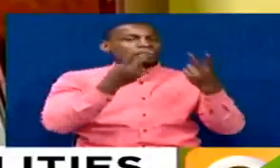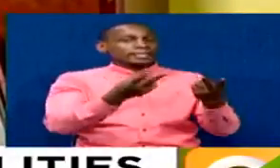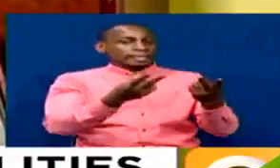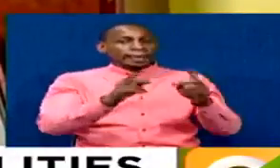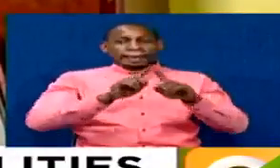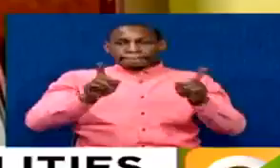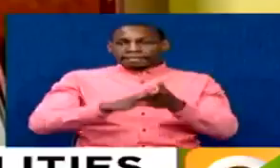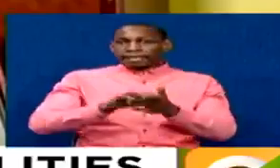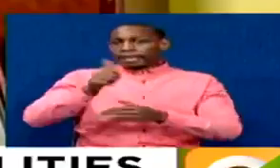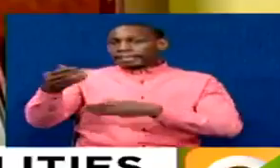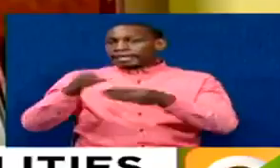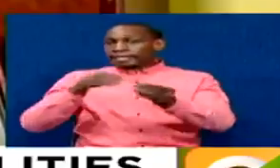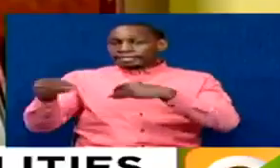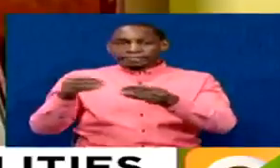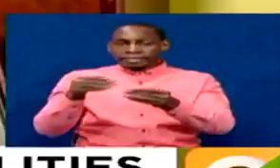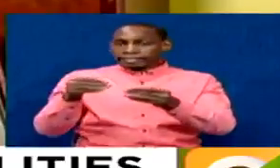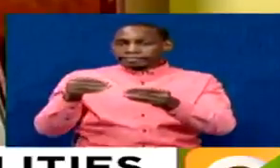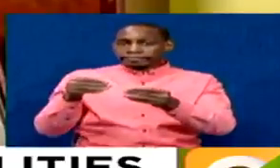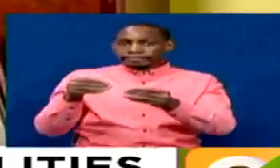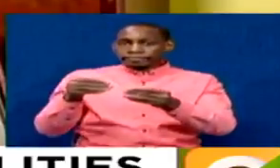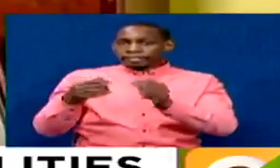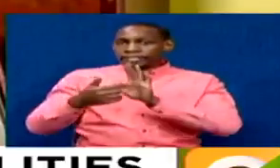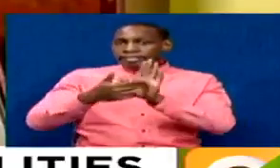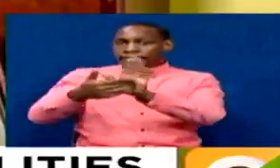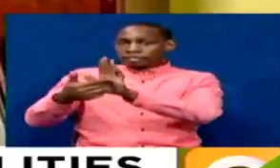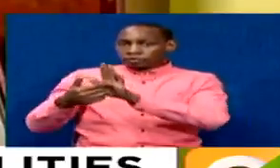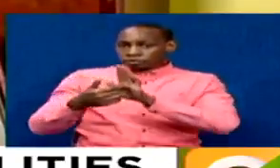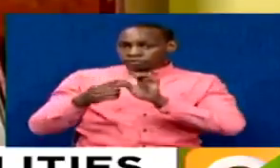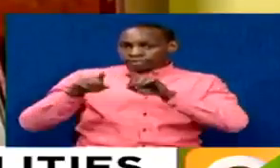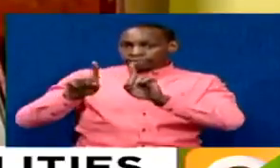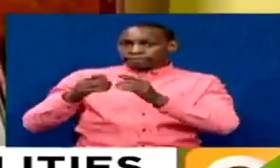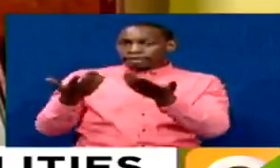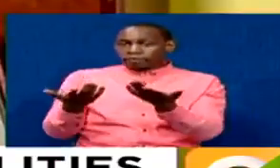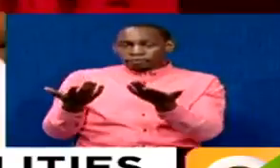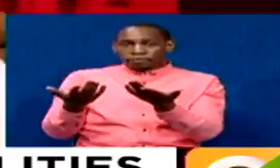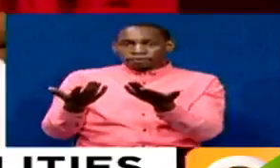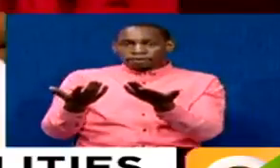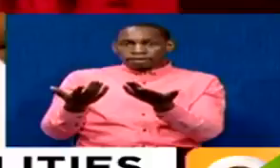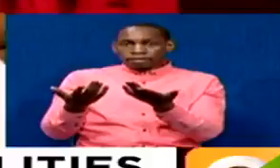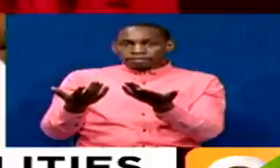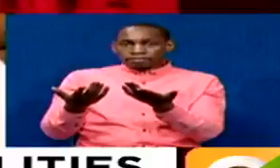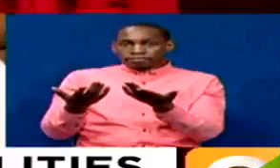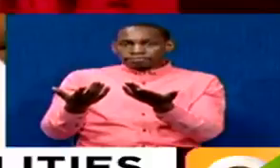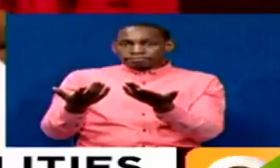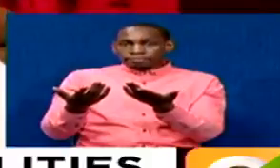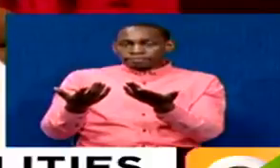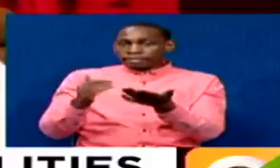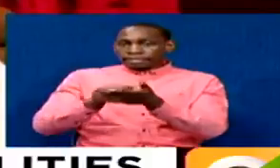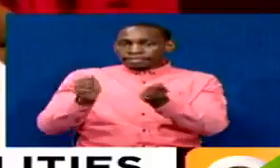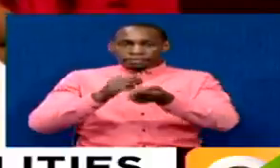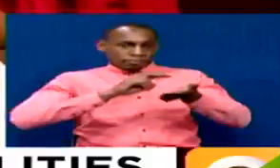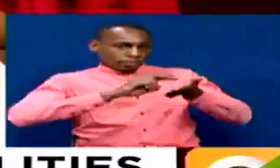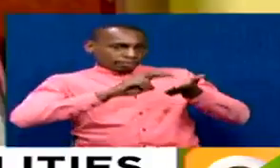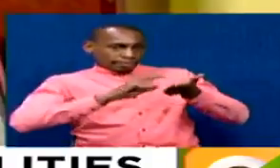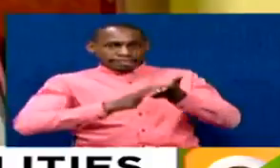but we have disabilities that manifest themselves in perfect ability to be able to